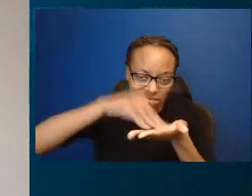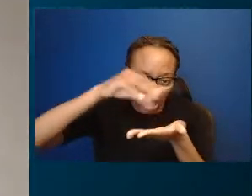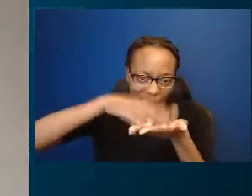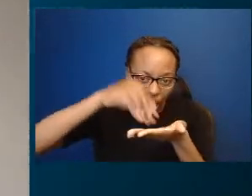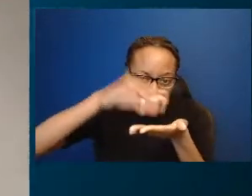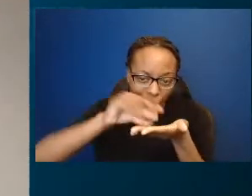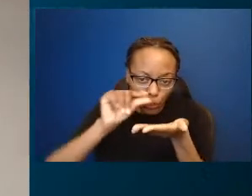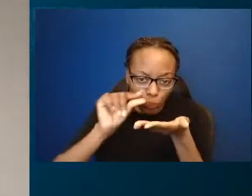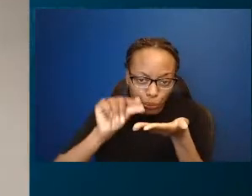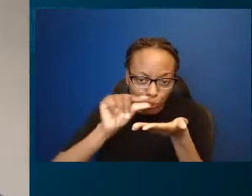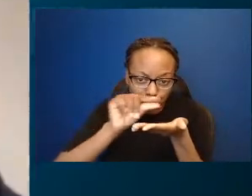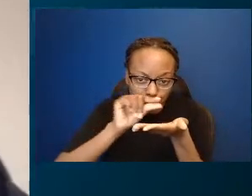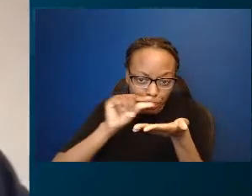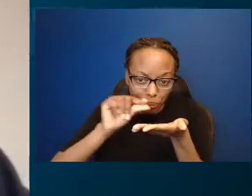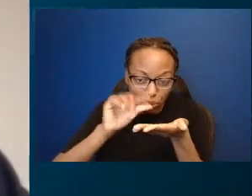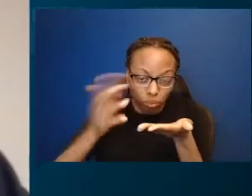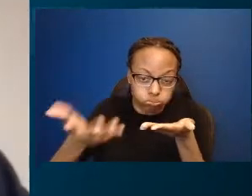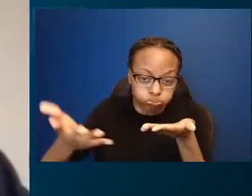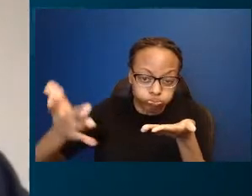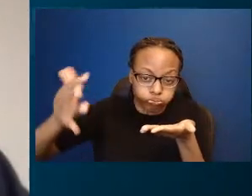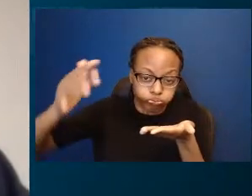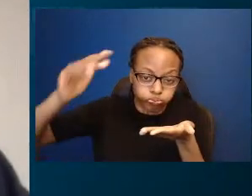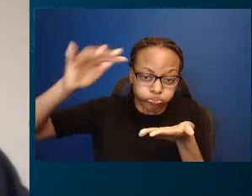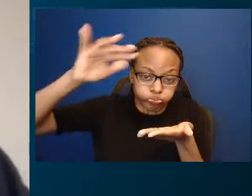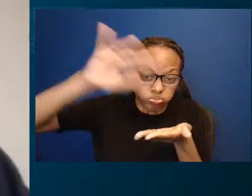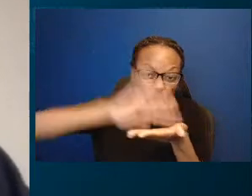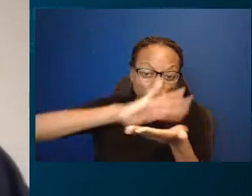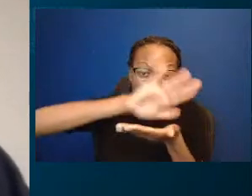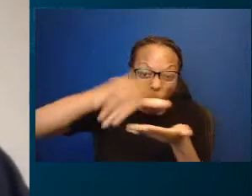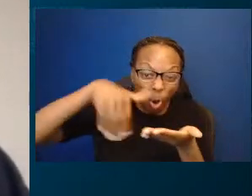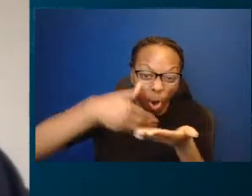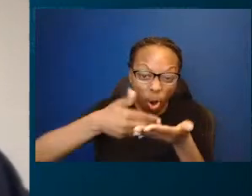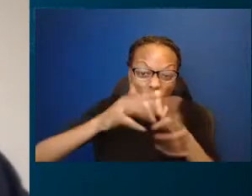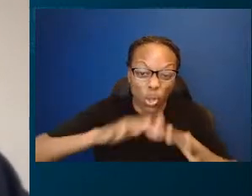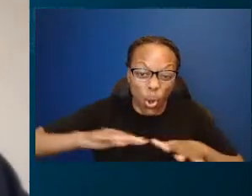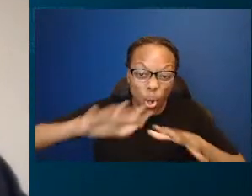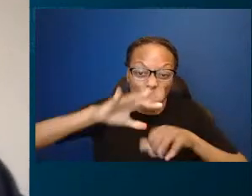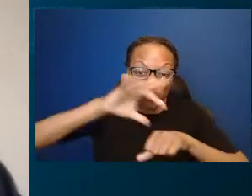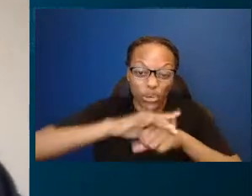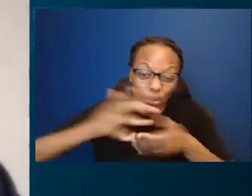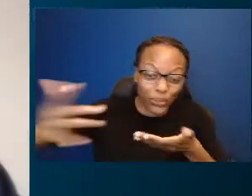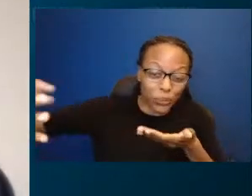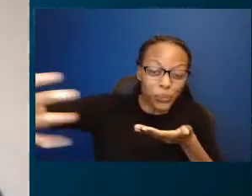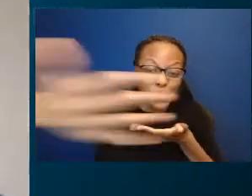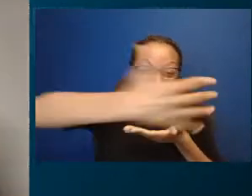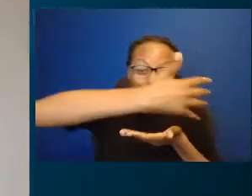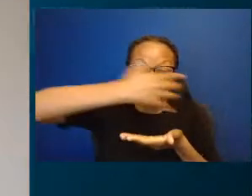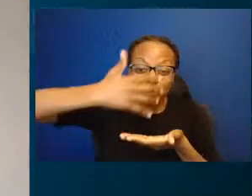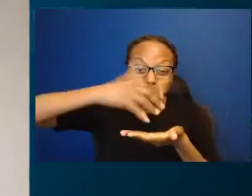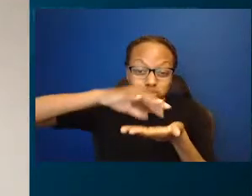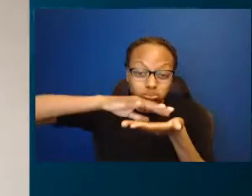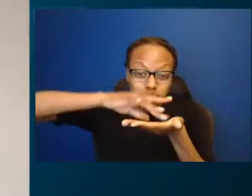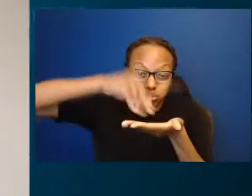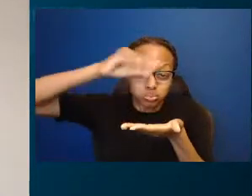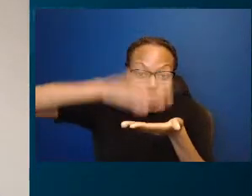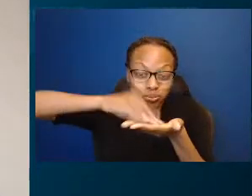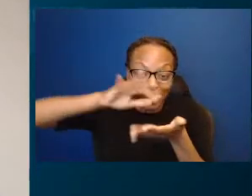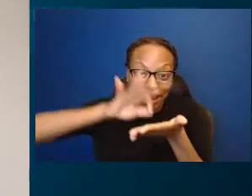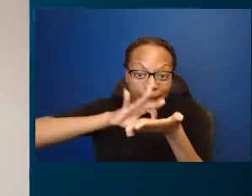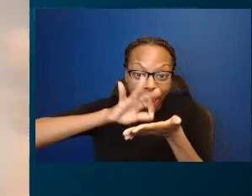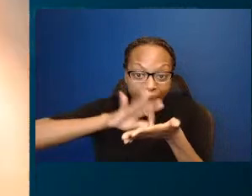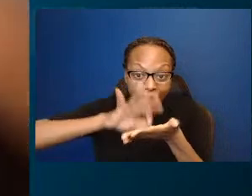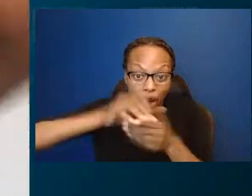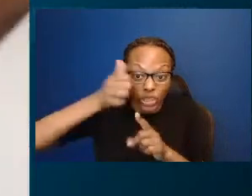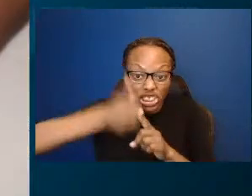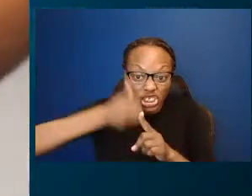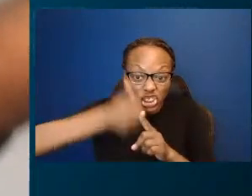have more stars in the observable universe. So there are an infinite amount of stars in